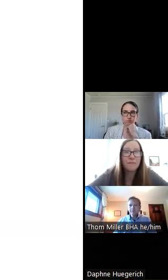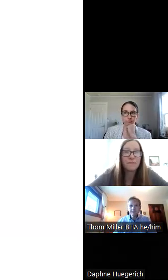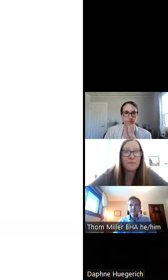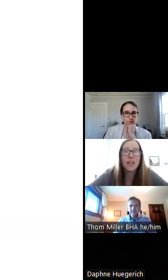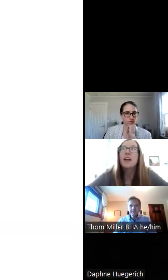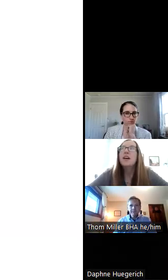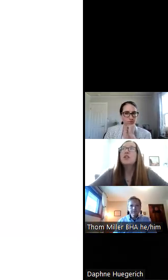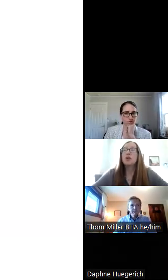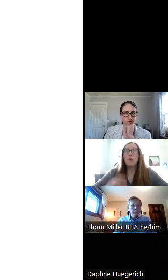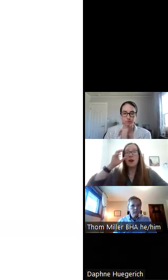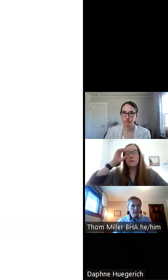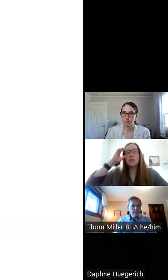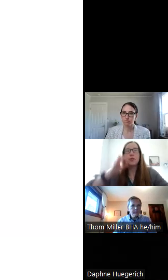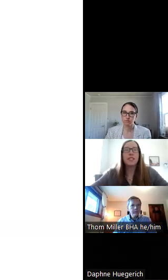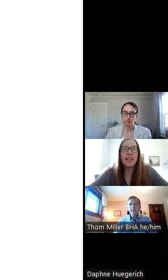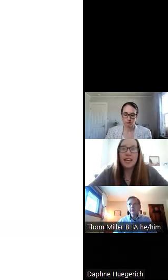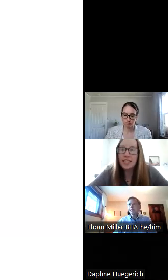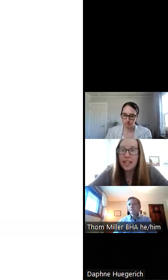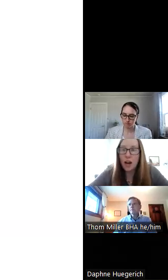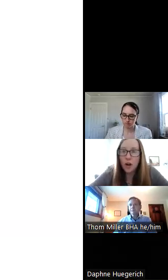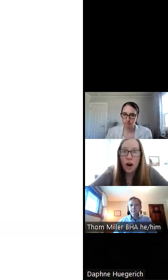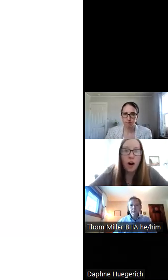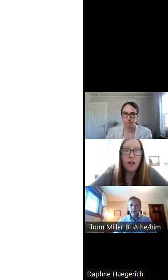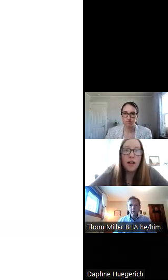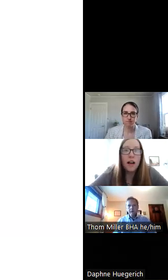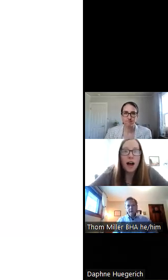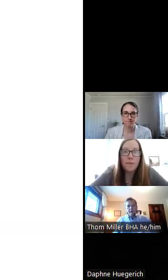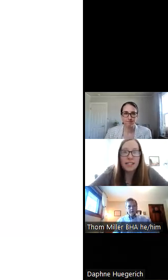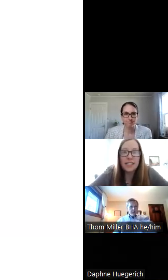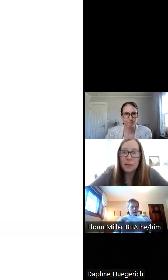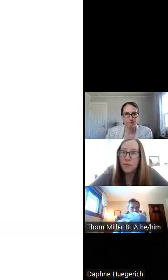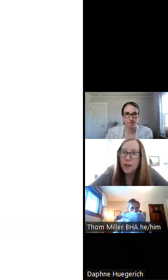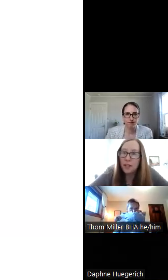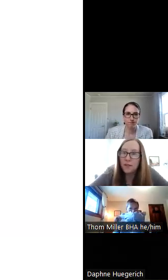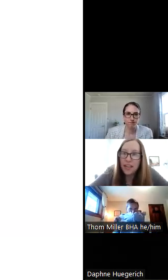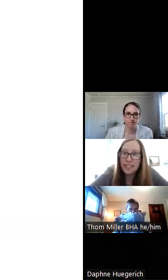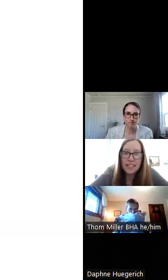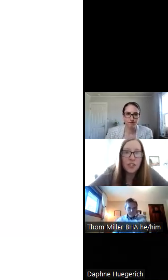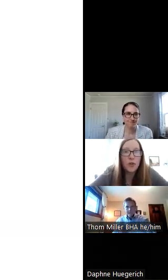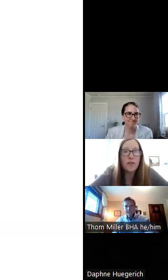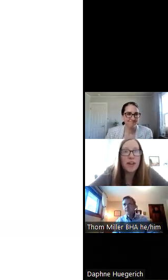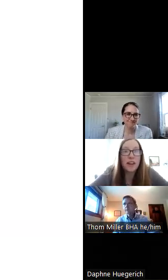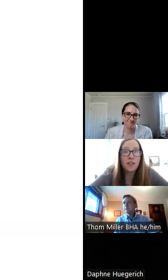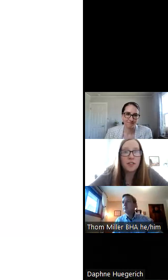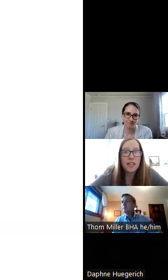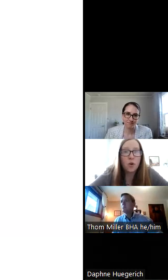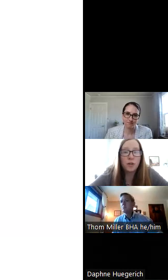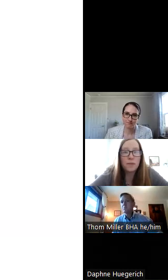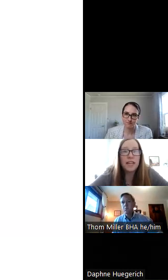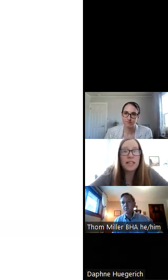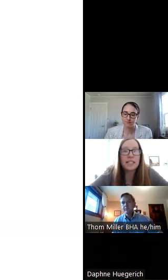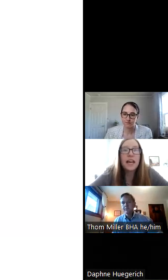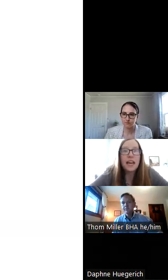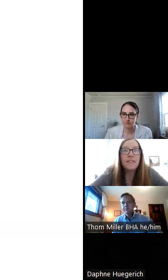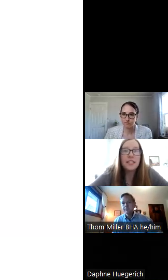slide. So welcome to today's town hall. I see some familiar faces who have been at other